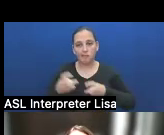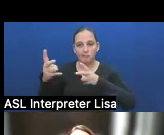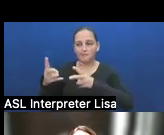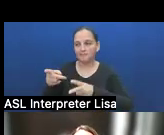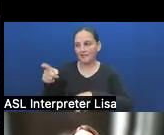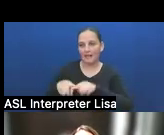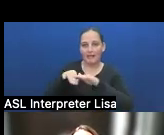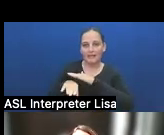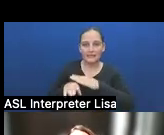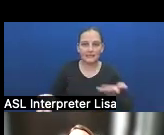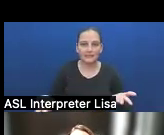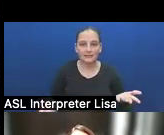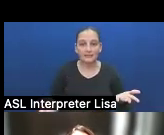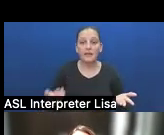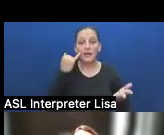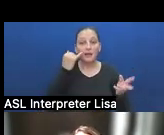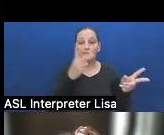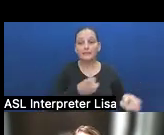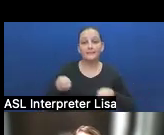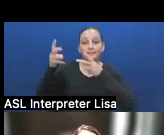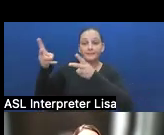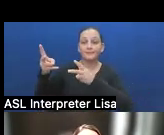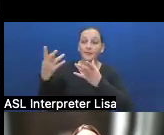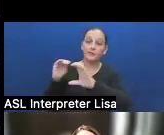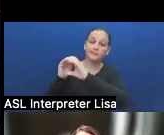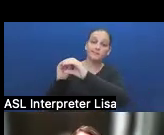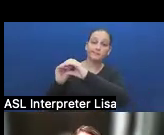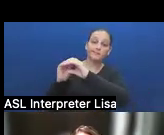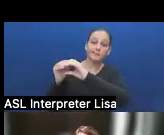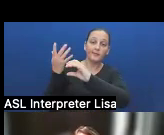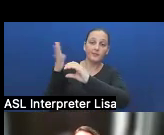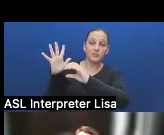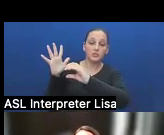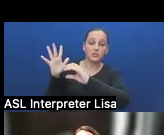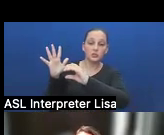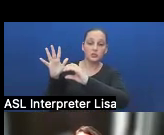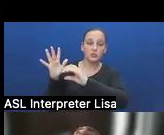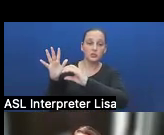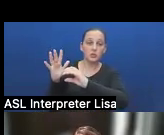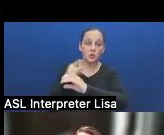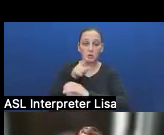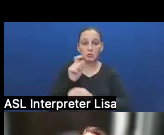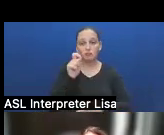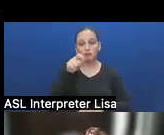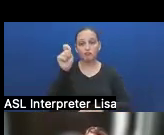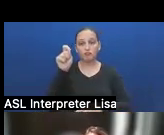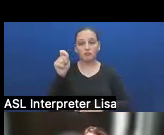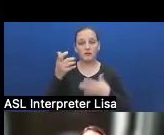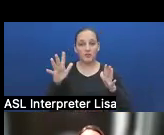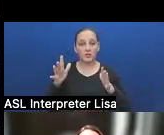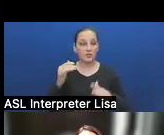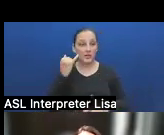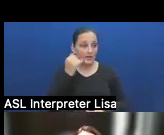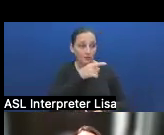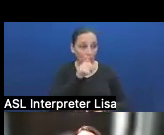accessed. So if you just move them all into an area and say it's archived, you can be done with it and put a note on and say, if you need access, please